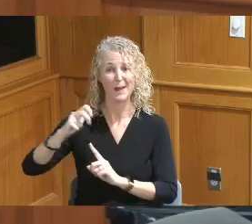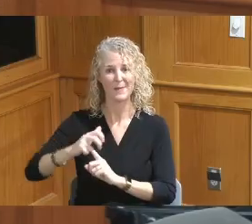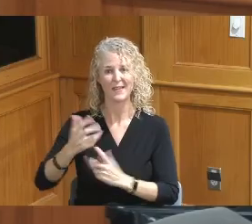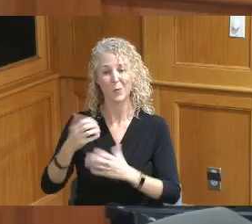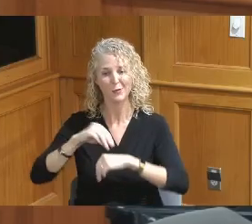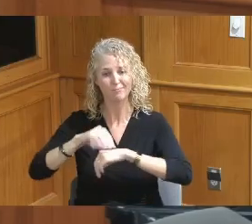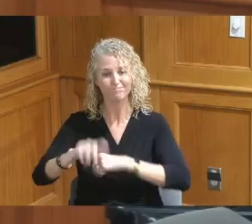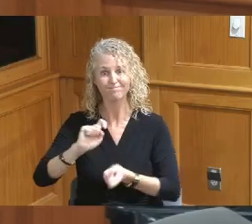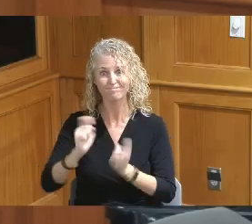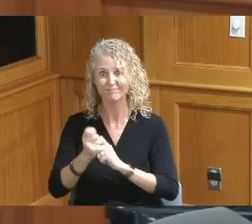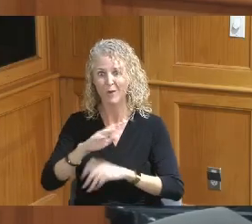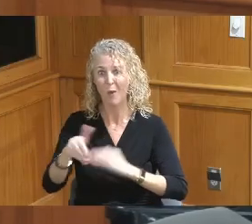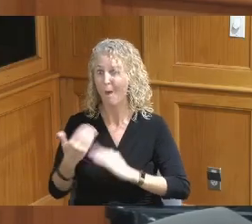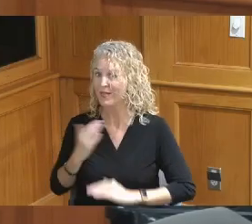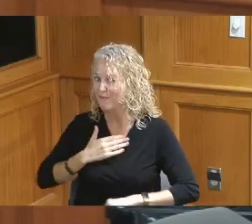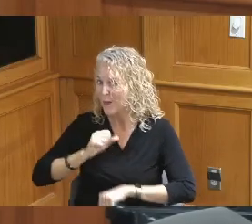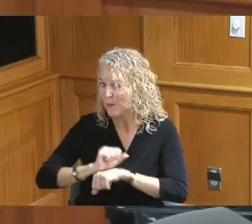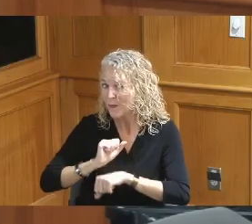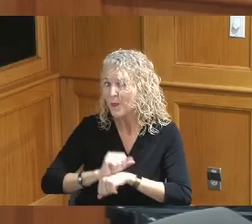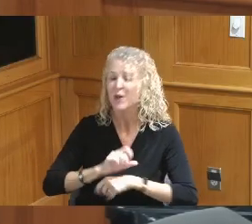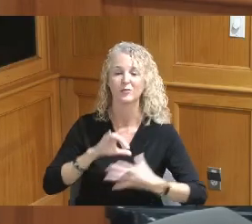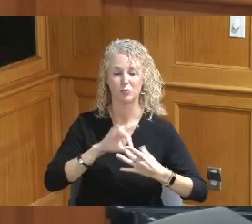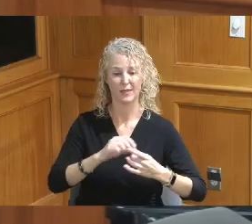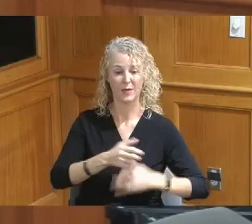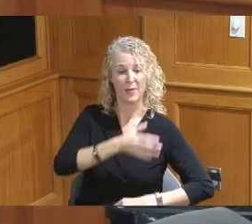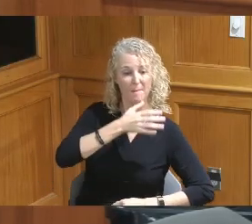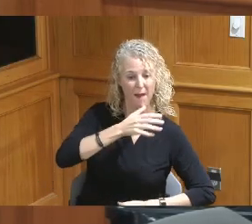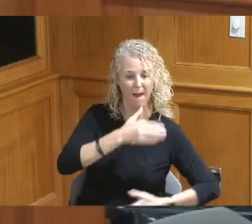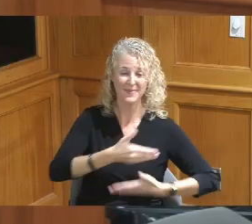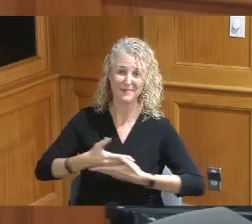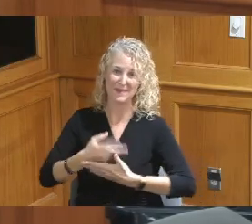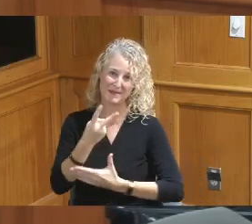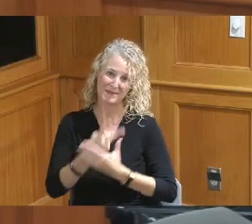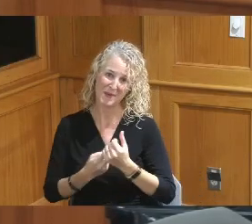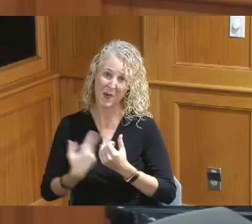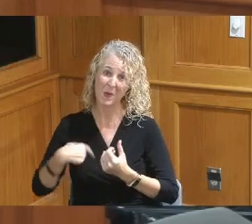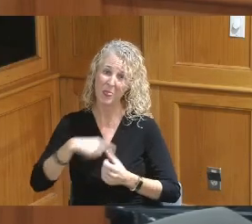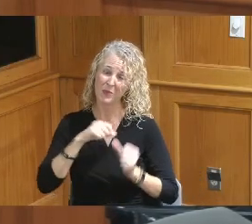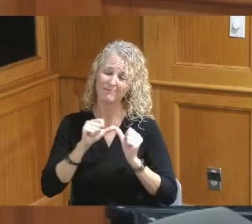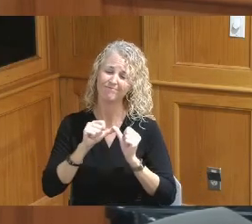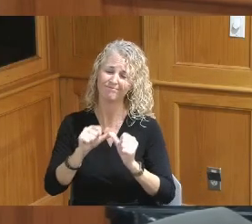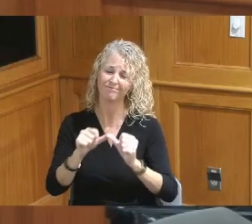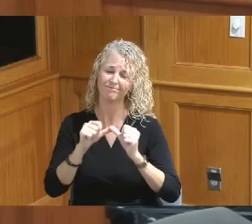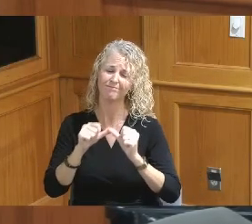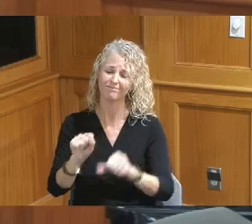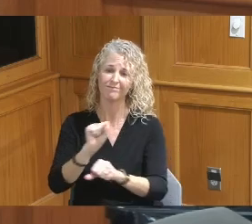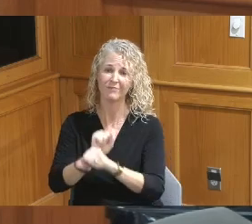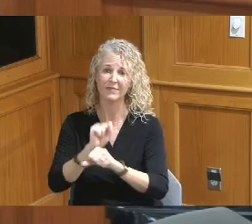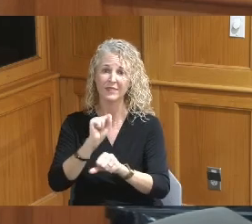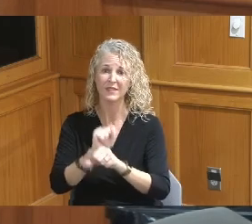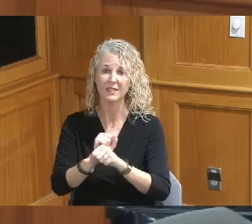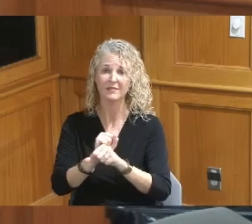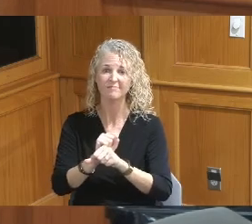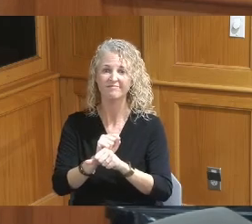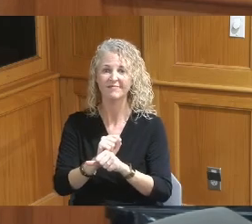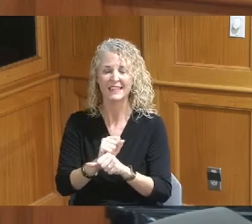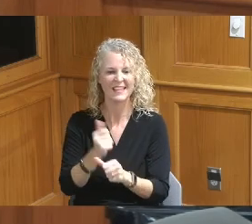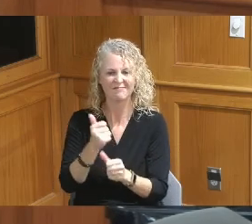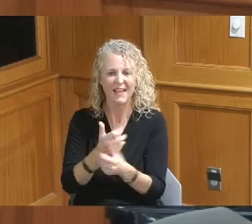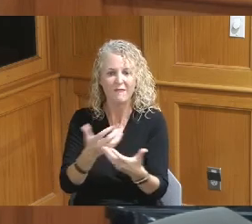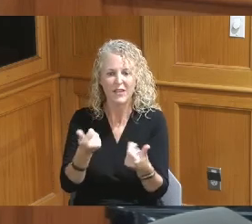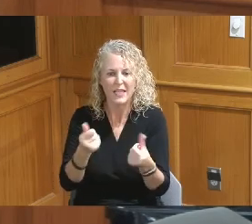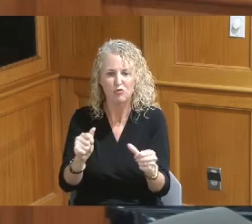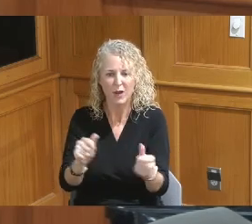the work that we're doing for moms and babies in our community. May we continue to disrupt the harm and